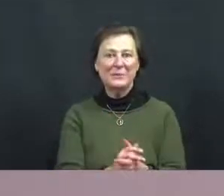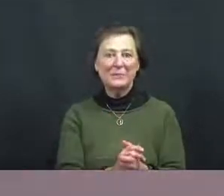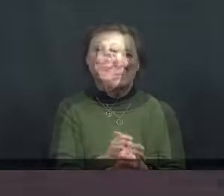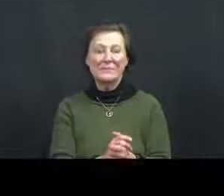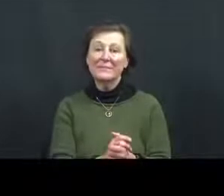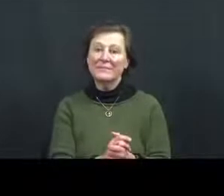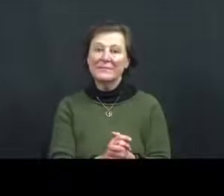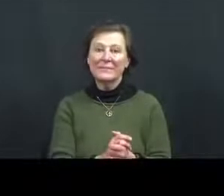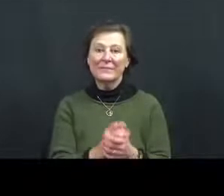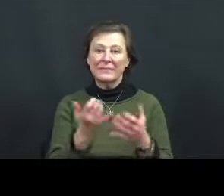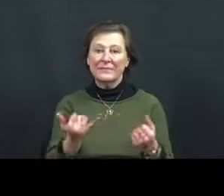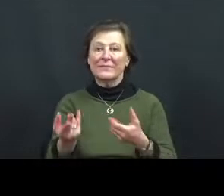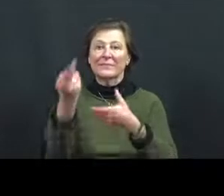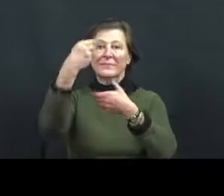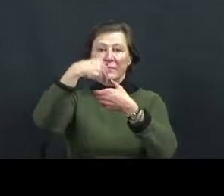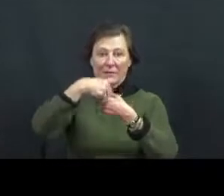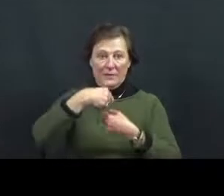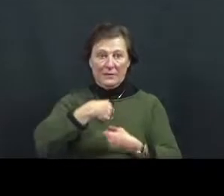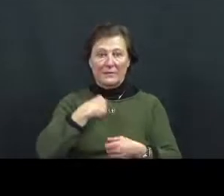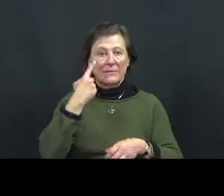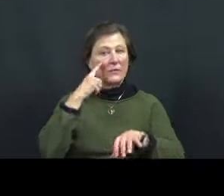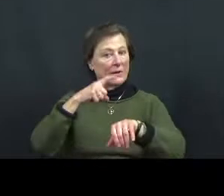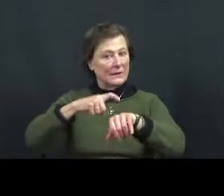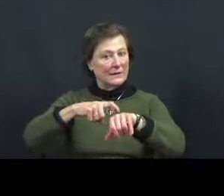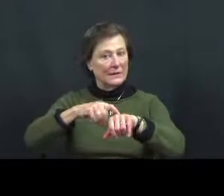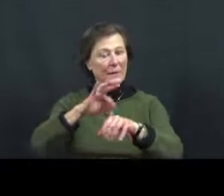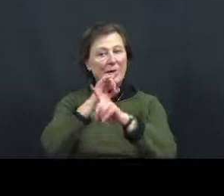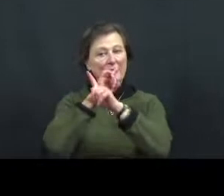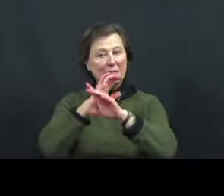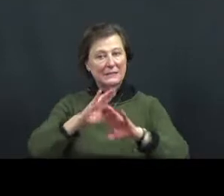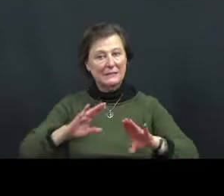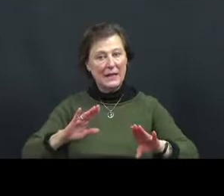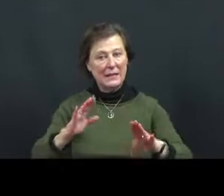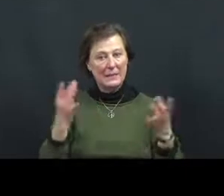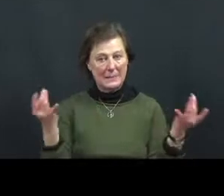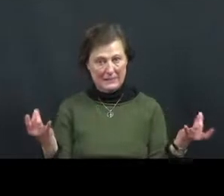Would you join me for a time of silent meditation?